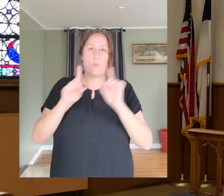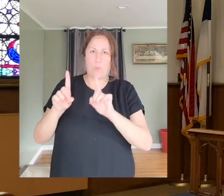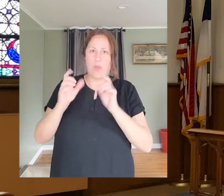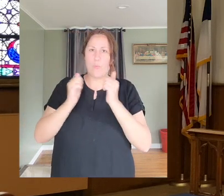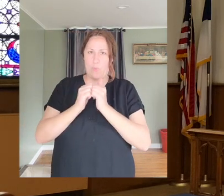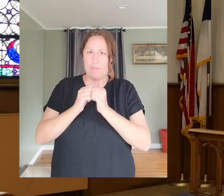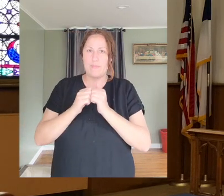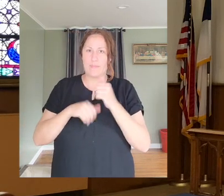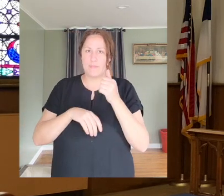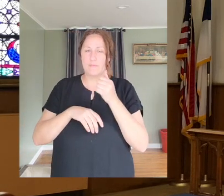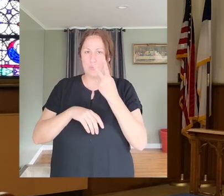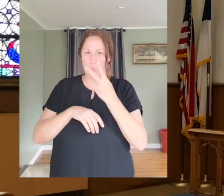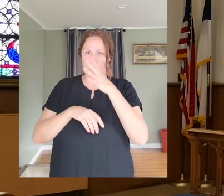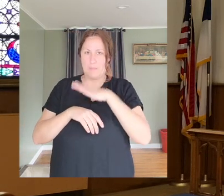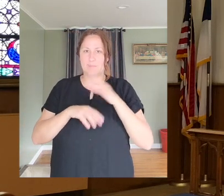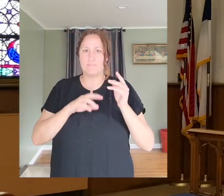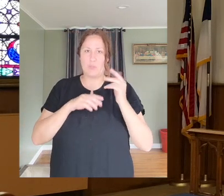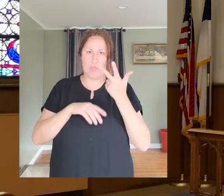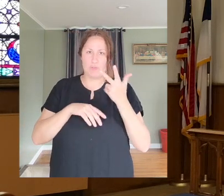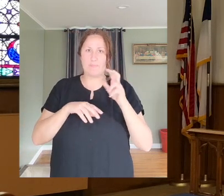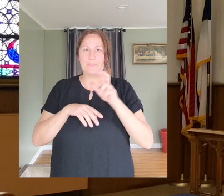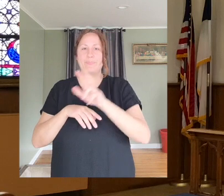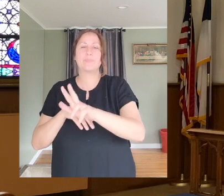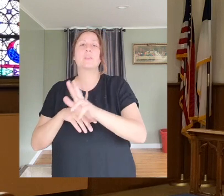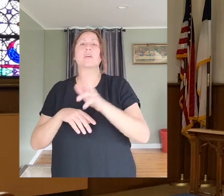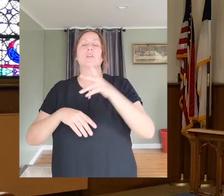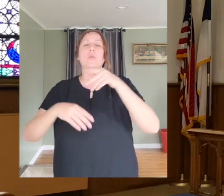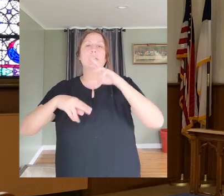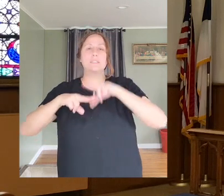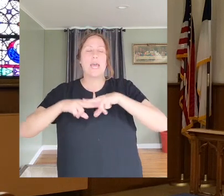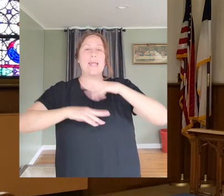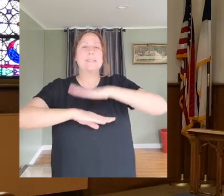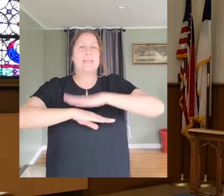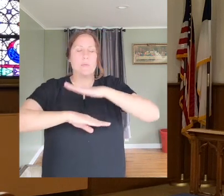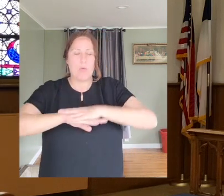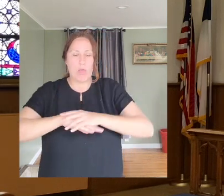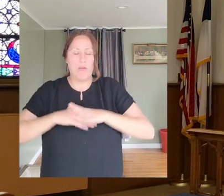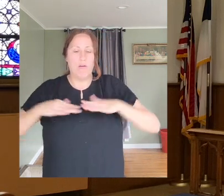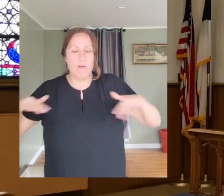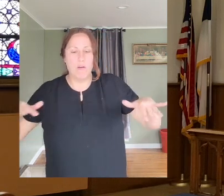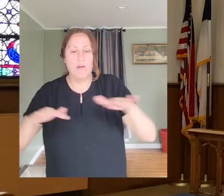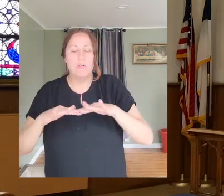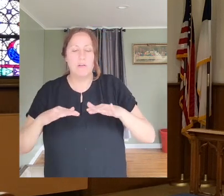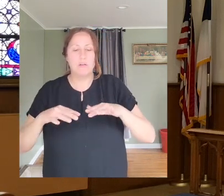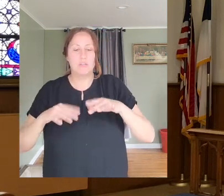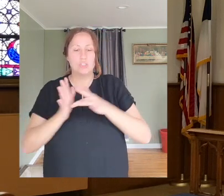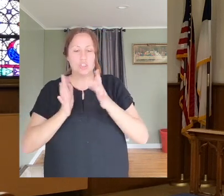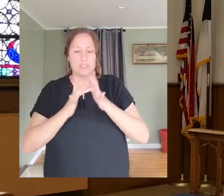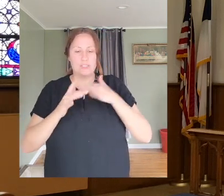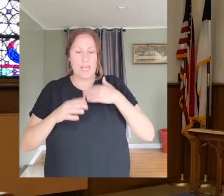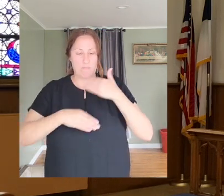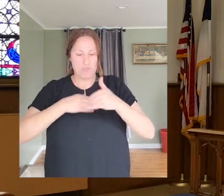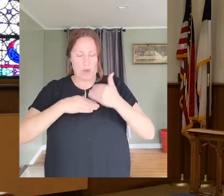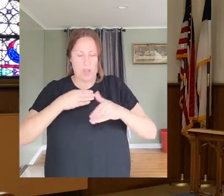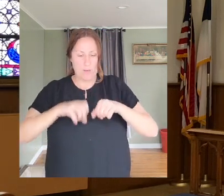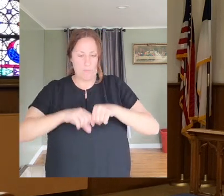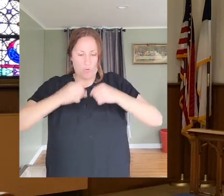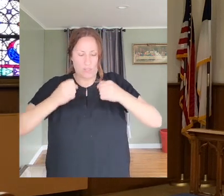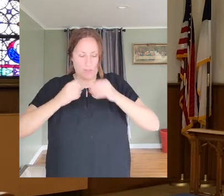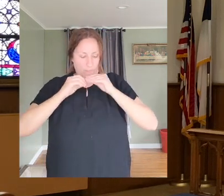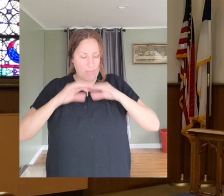them. And when he was at table with them, he took bread, blessed it, and broke it, and gave it to